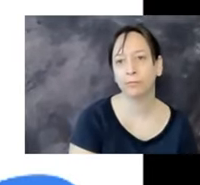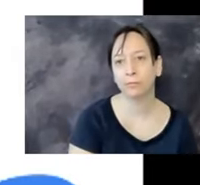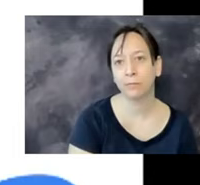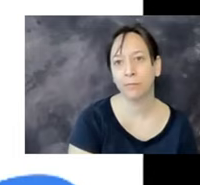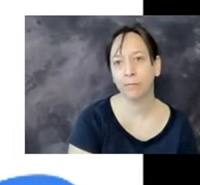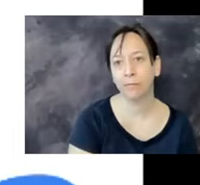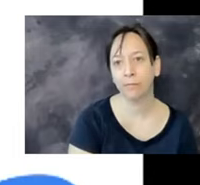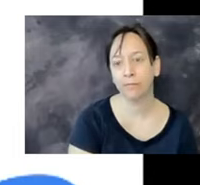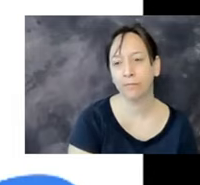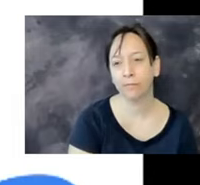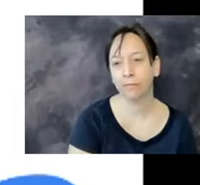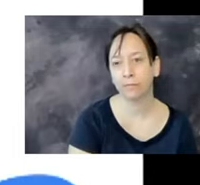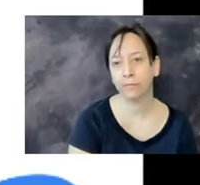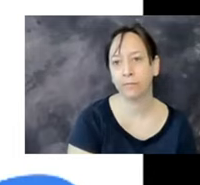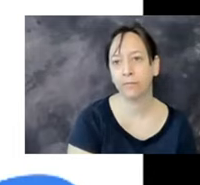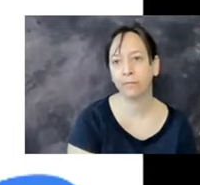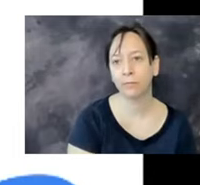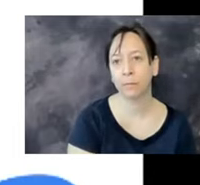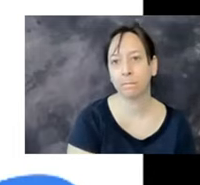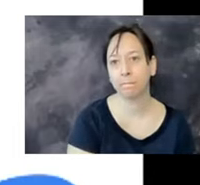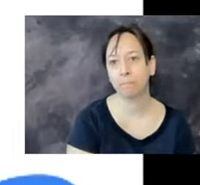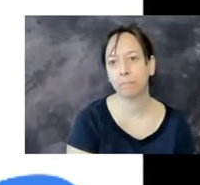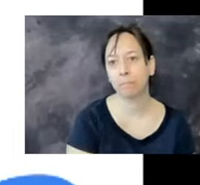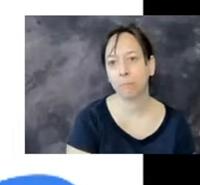Where people